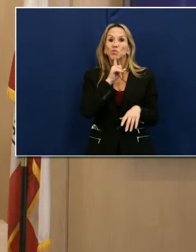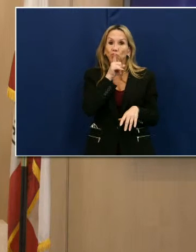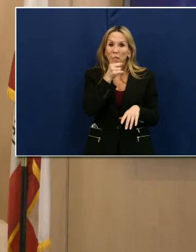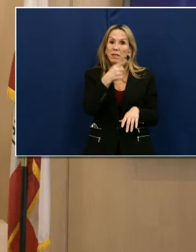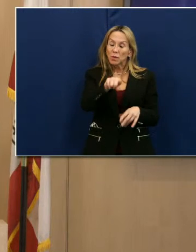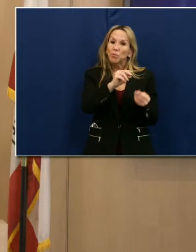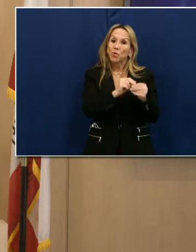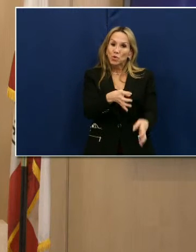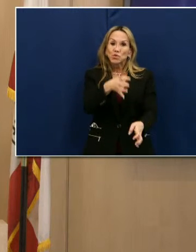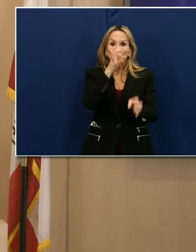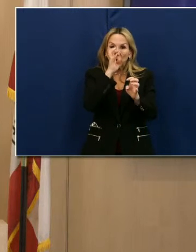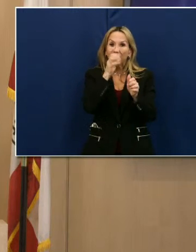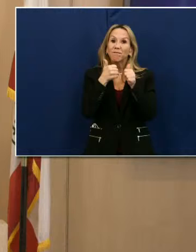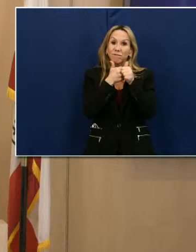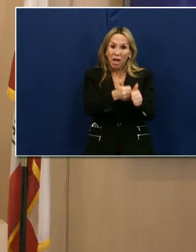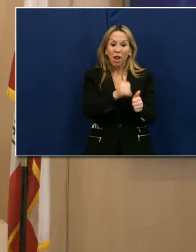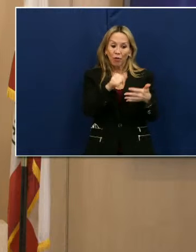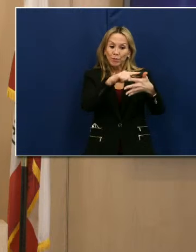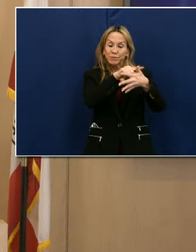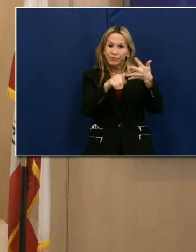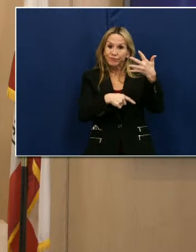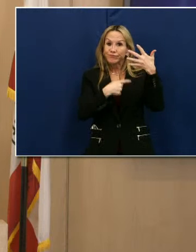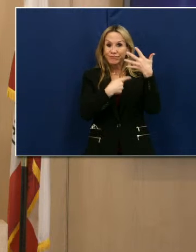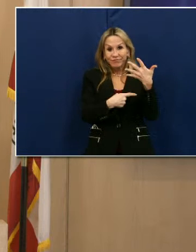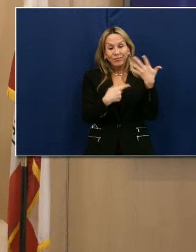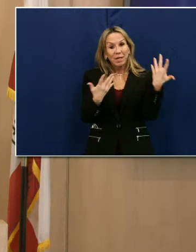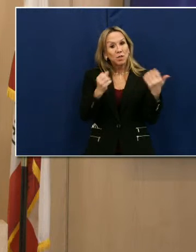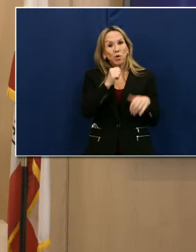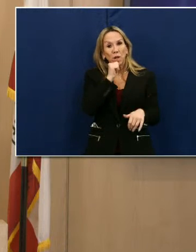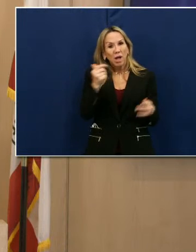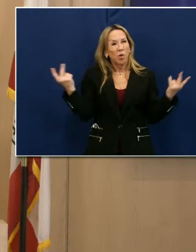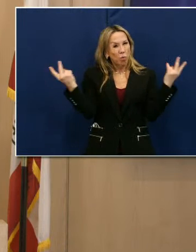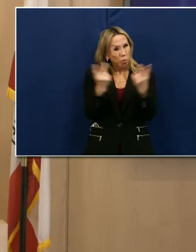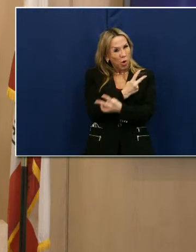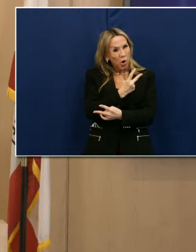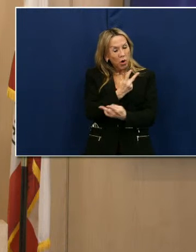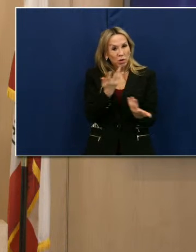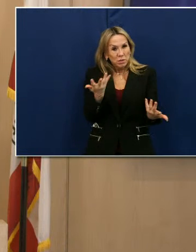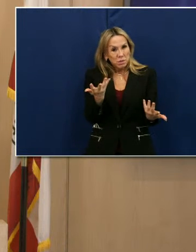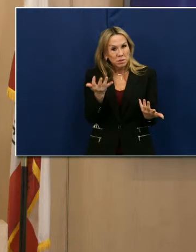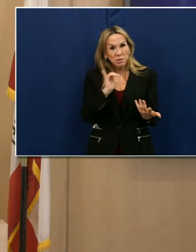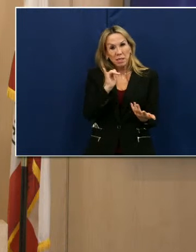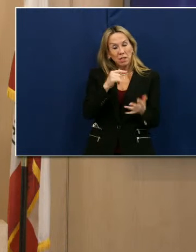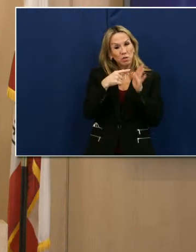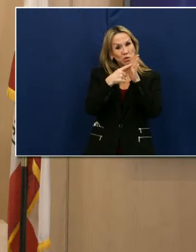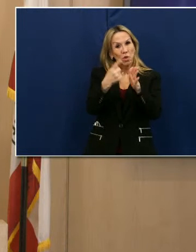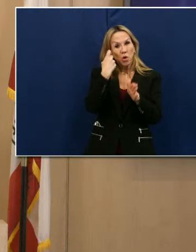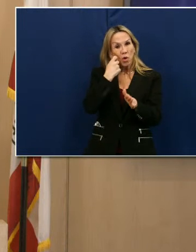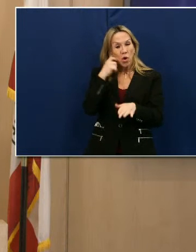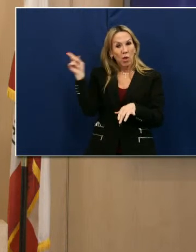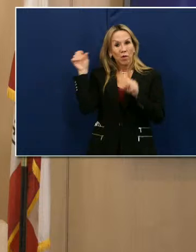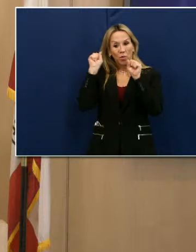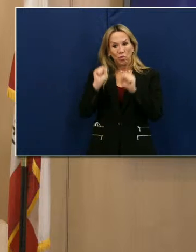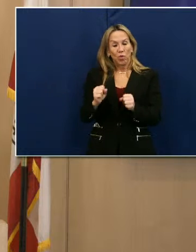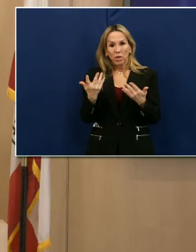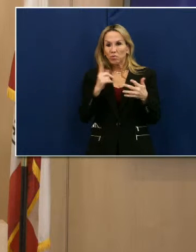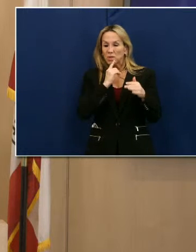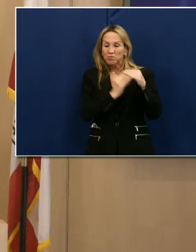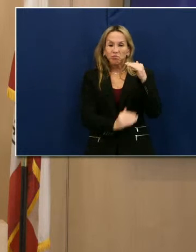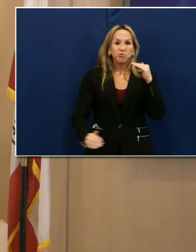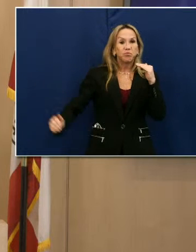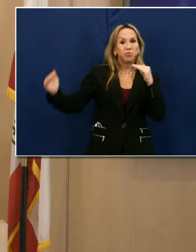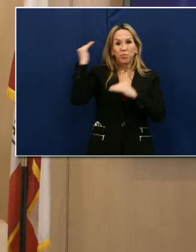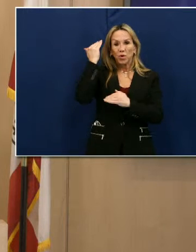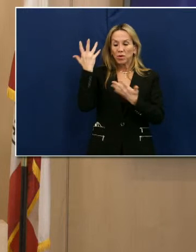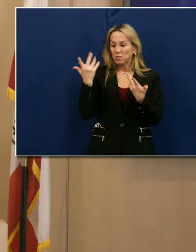buckle down, follow these guidelines so that we don't end up in the worst case scenario that we pointed up there that could put us well beyond our ability to